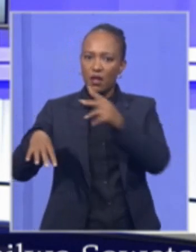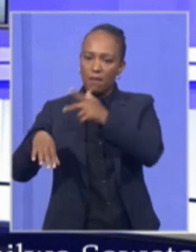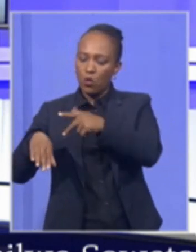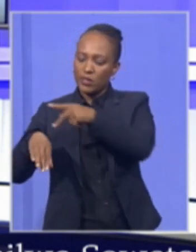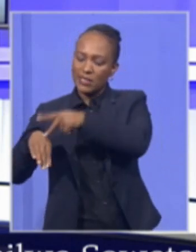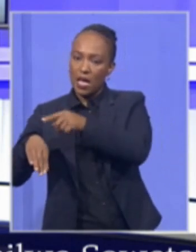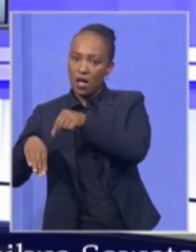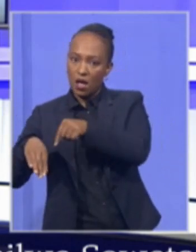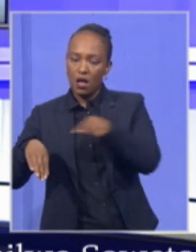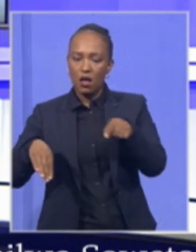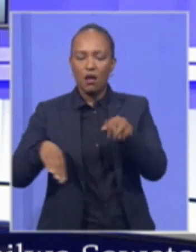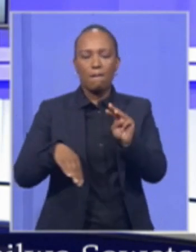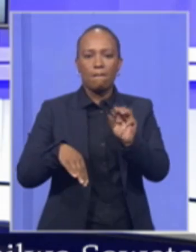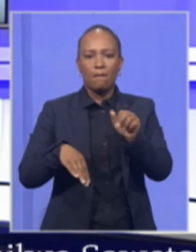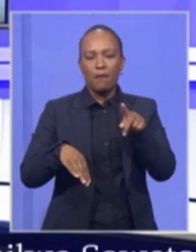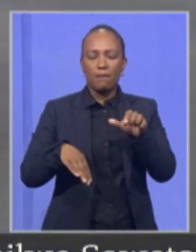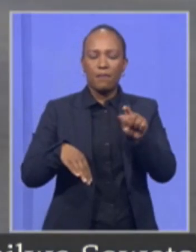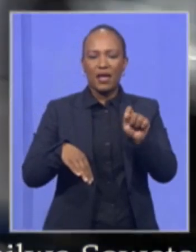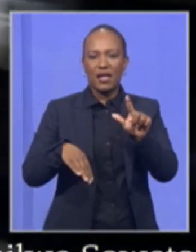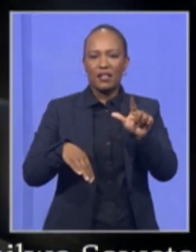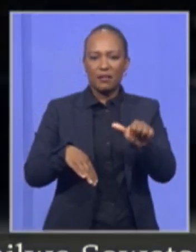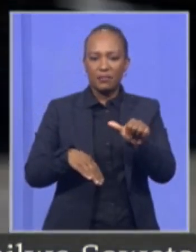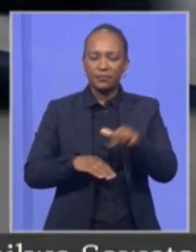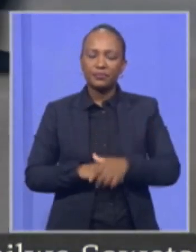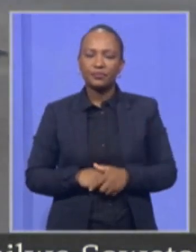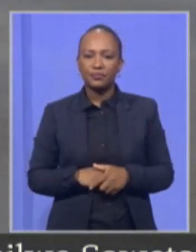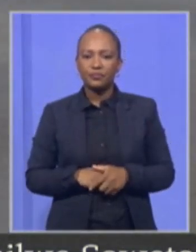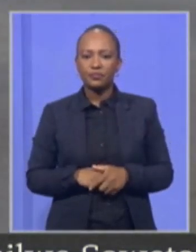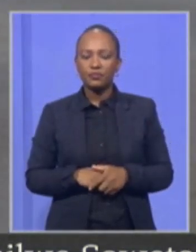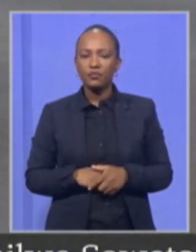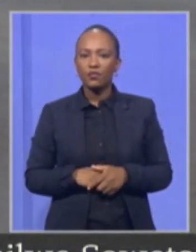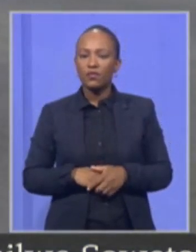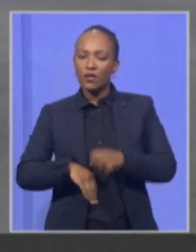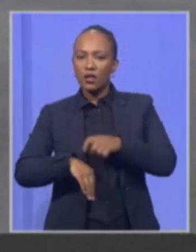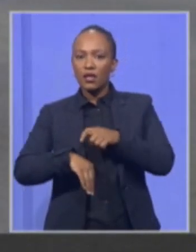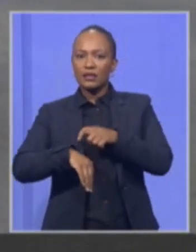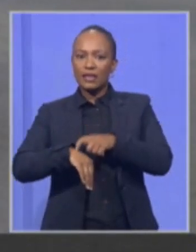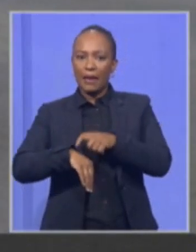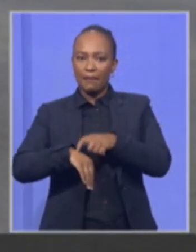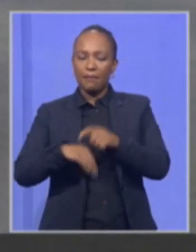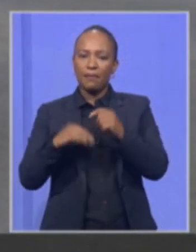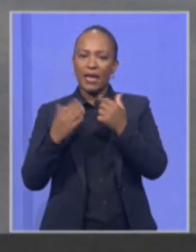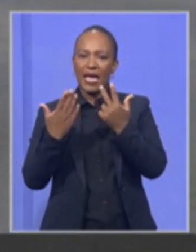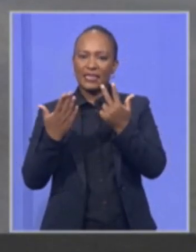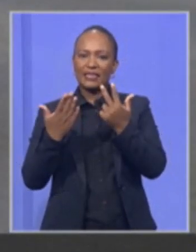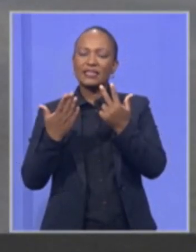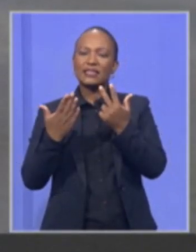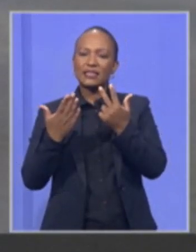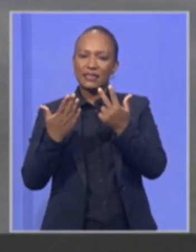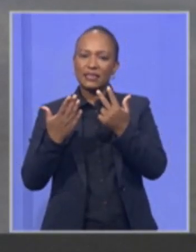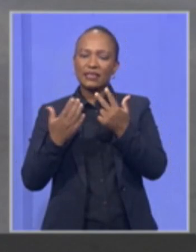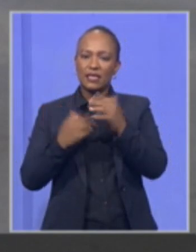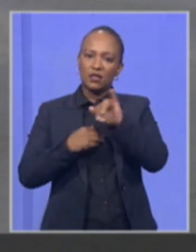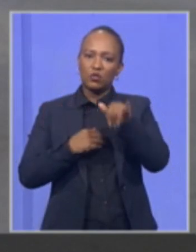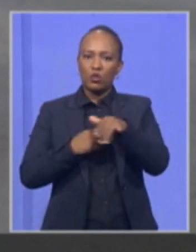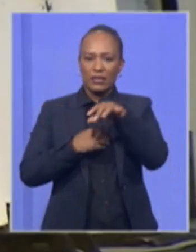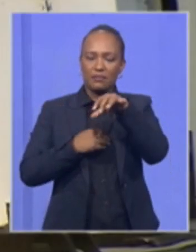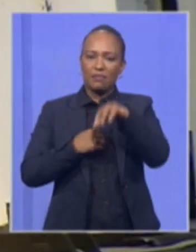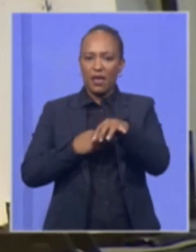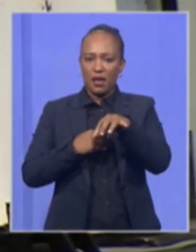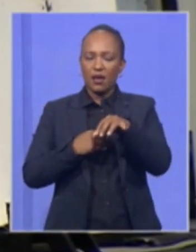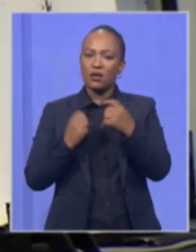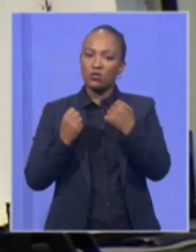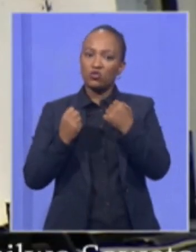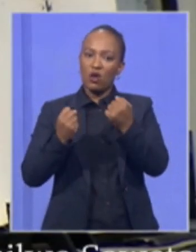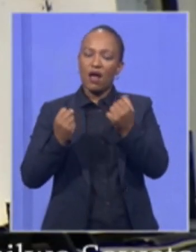Mapetla. Ka seripagare go tšwa go iri ya boseswai bošego bja mošupologo ka borwa bja Johannesburg, mootledi